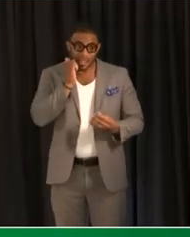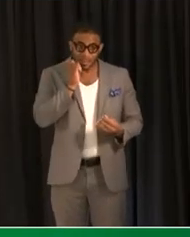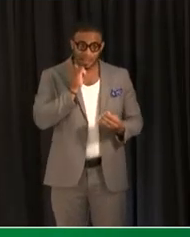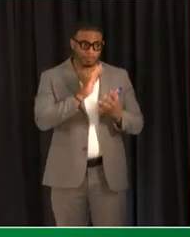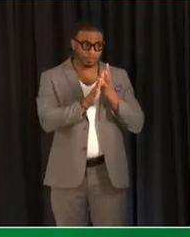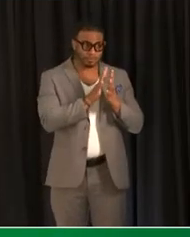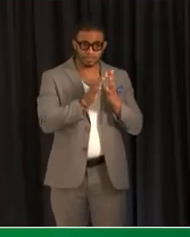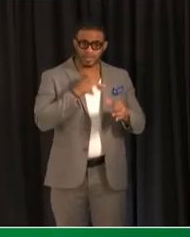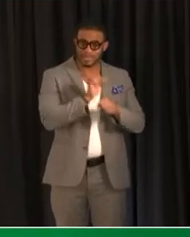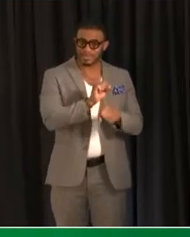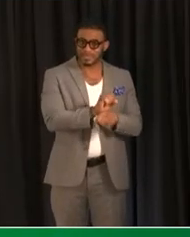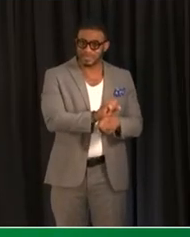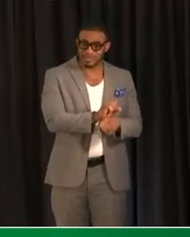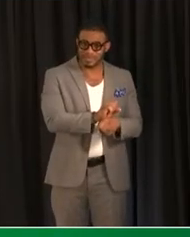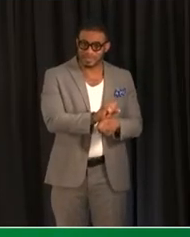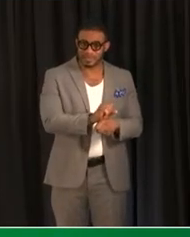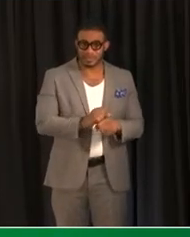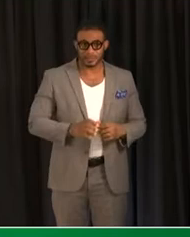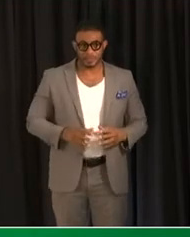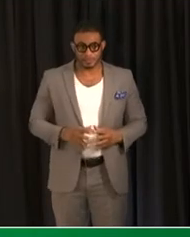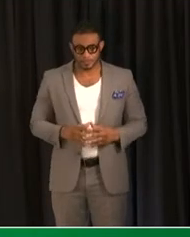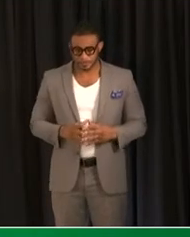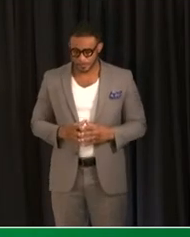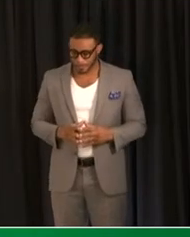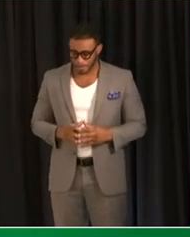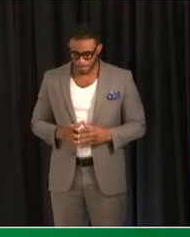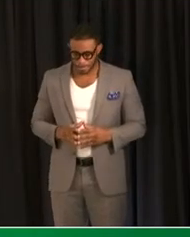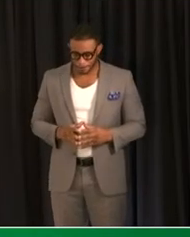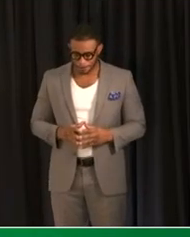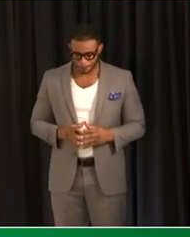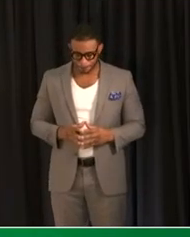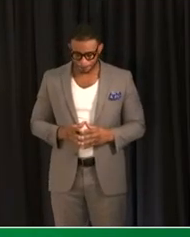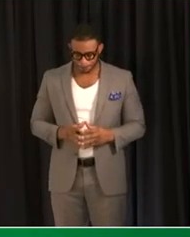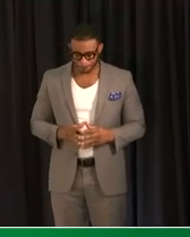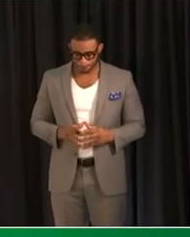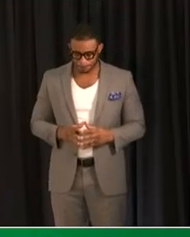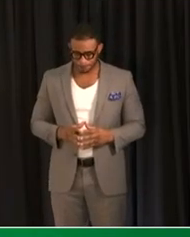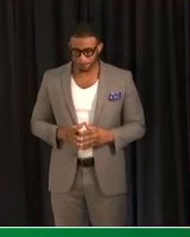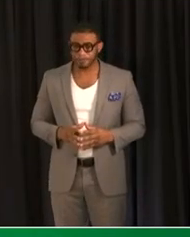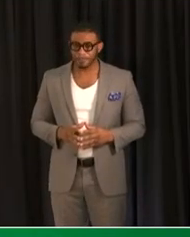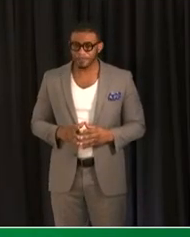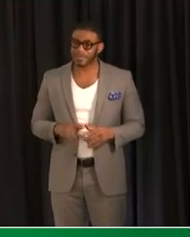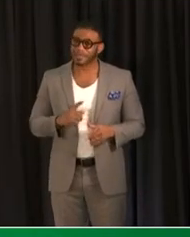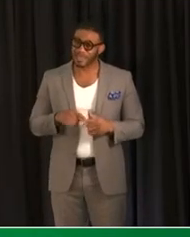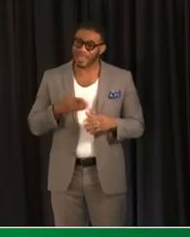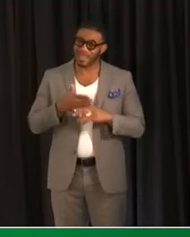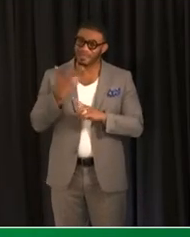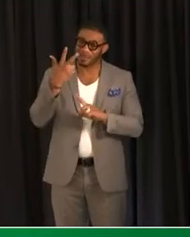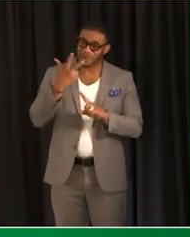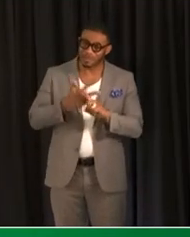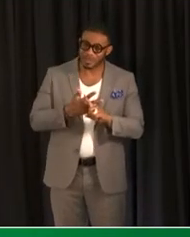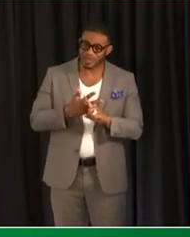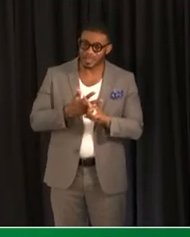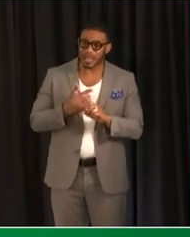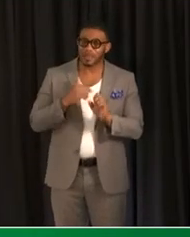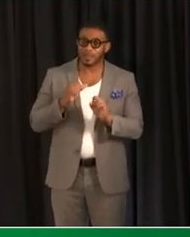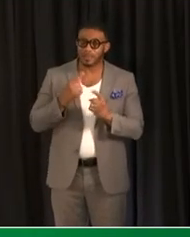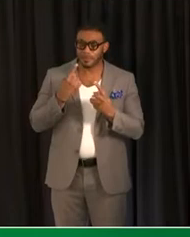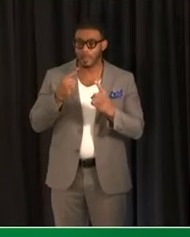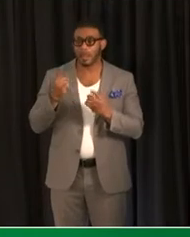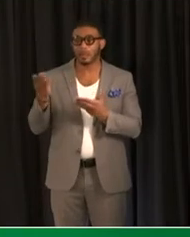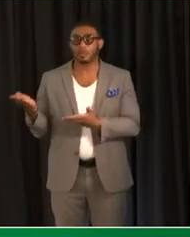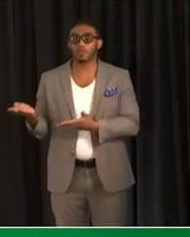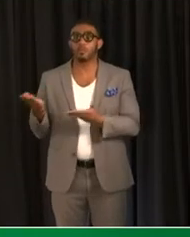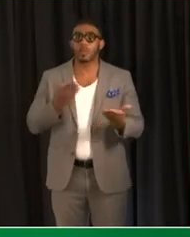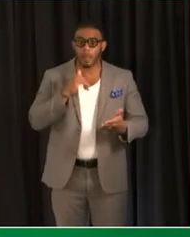her. Y hasta después de los 3 meses, gracias a Dios, yo me la pude llevar a mi casa. And then after 3 months, I was able